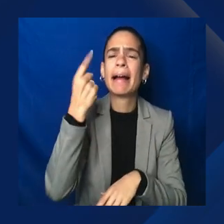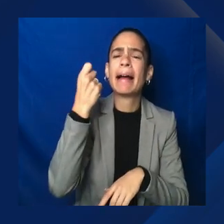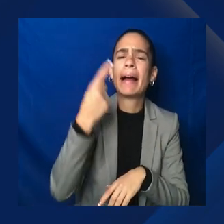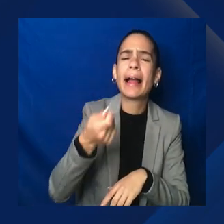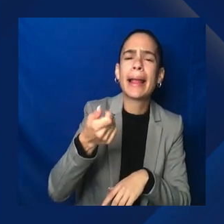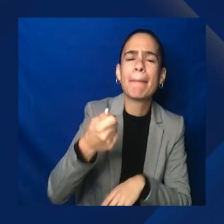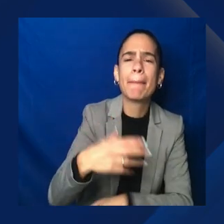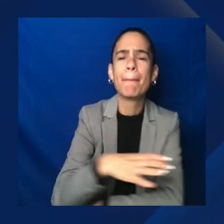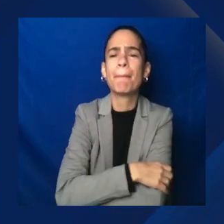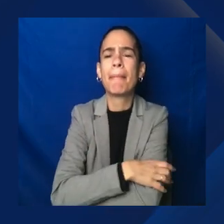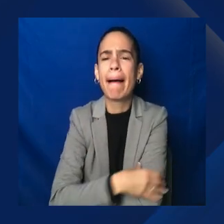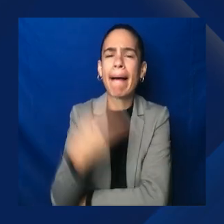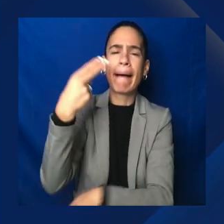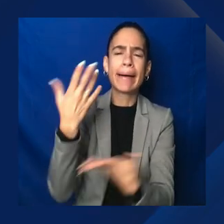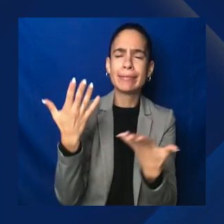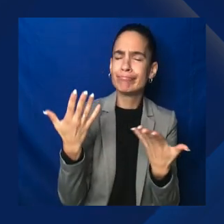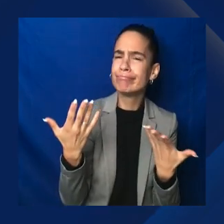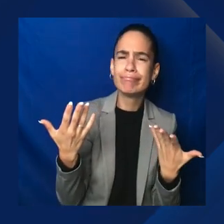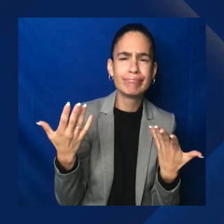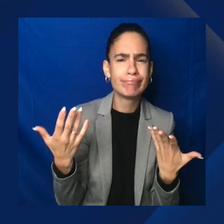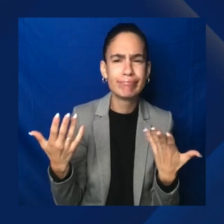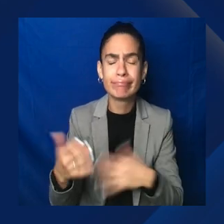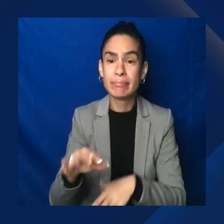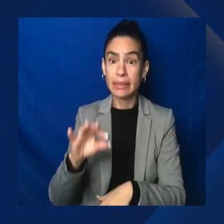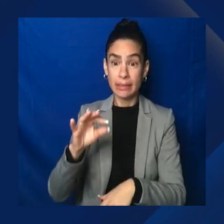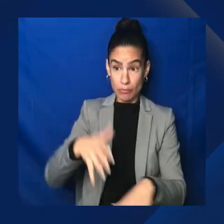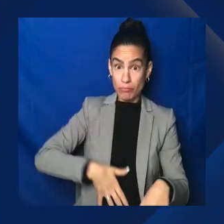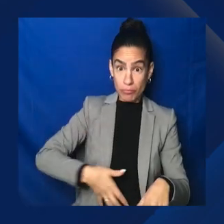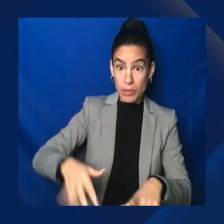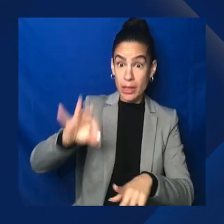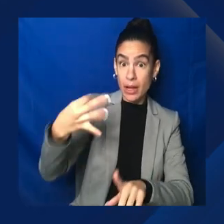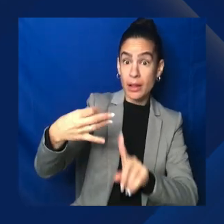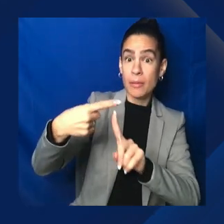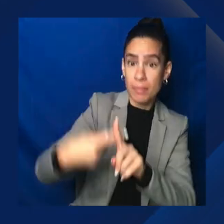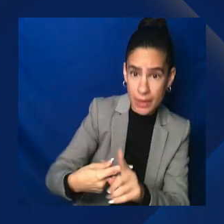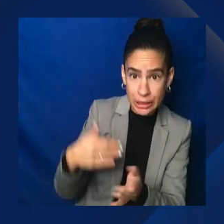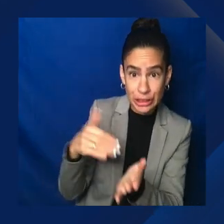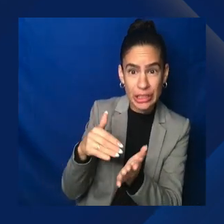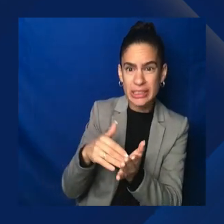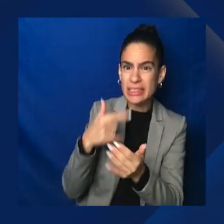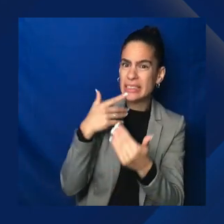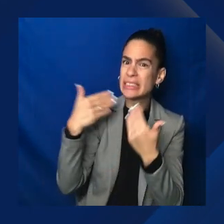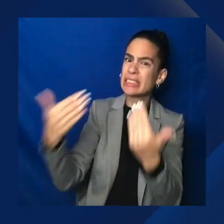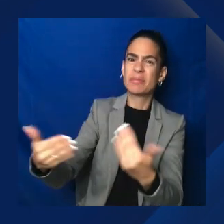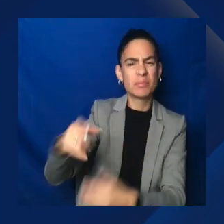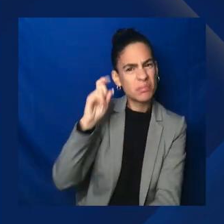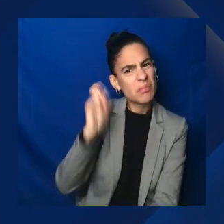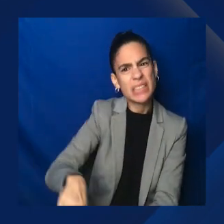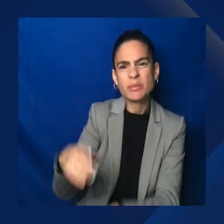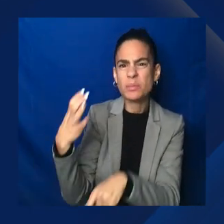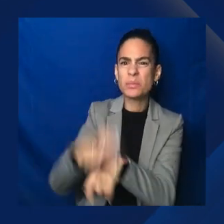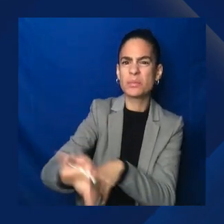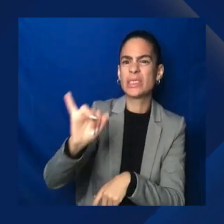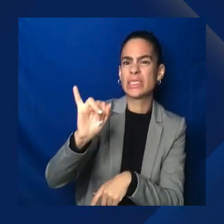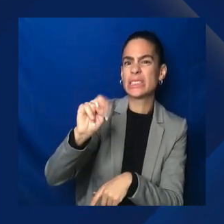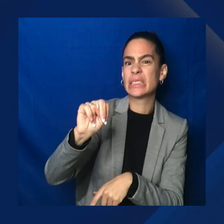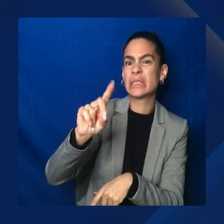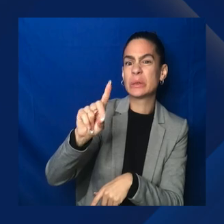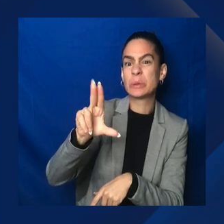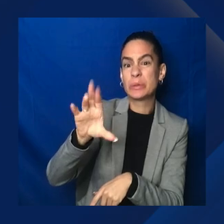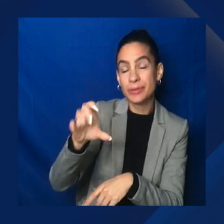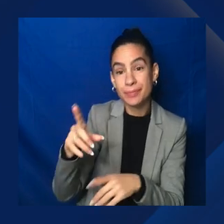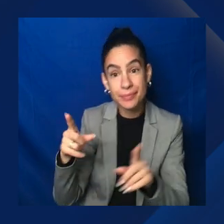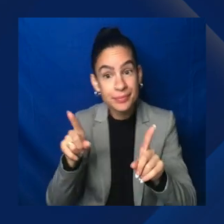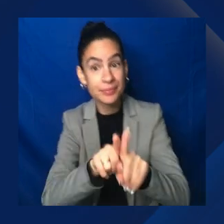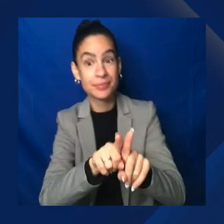her 9th month, her doctors decided that they wanted to induce her labor. She walked into the hospital with her fiance, very